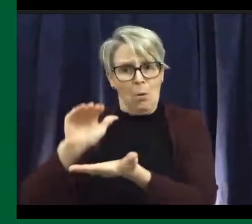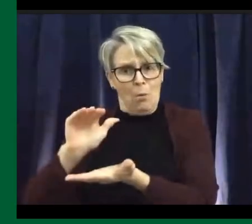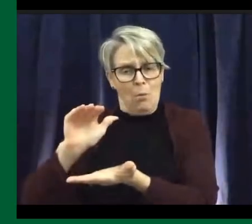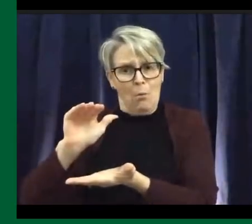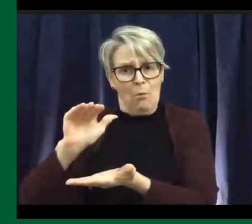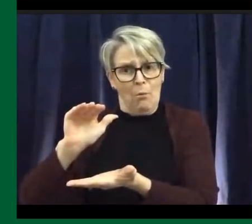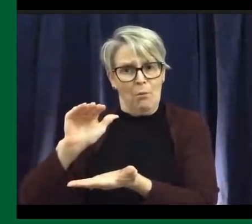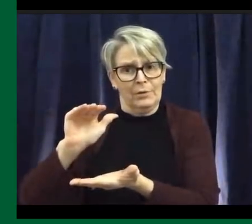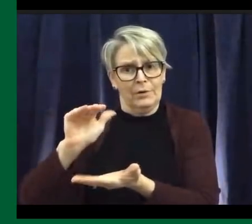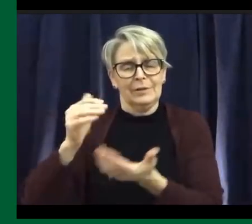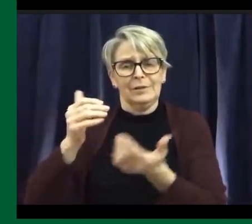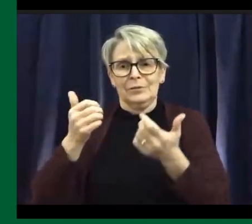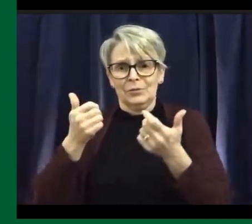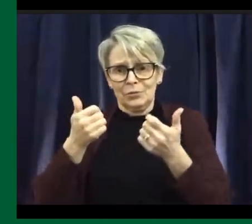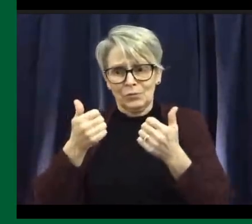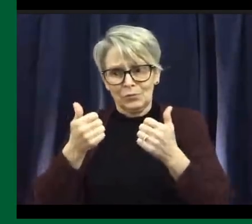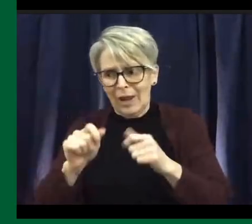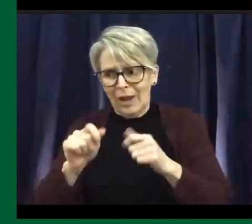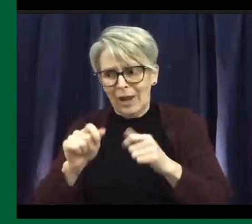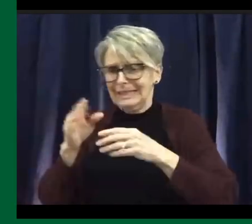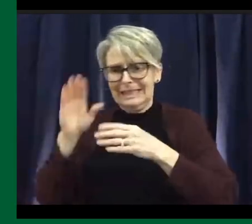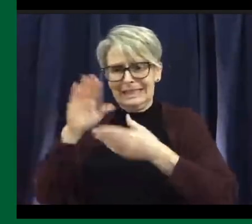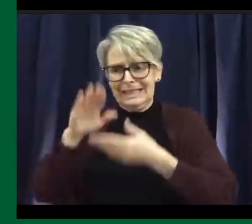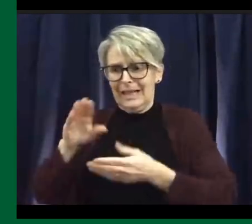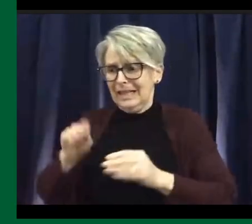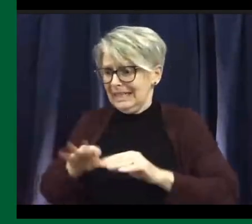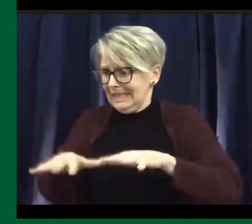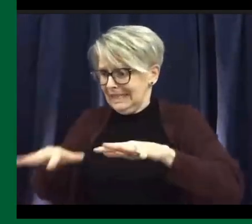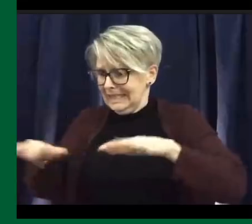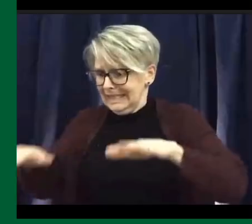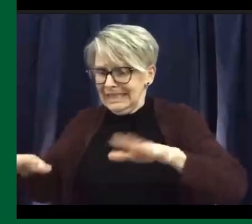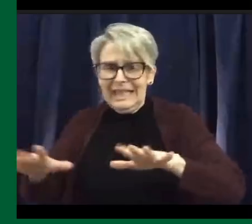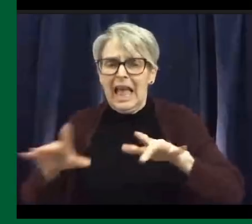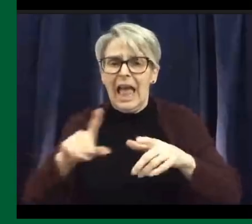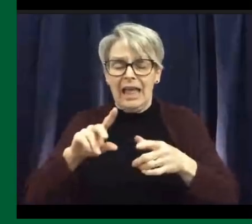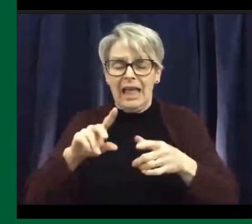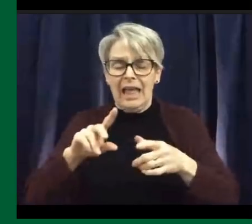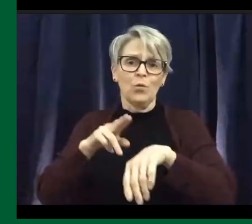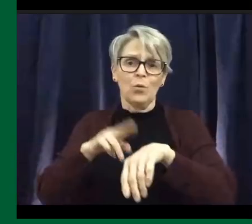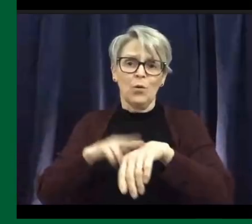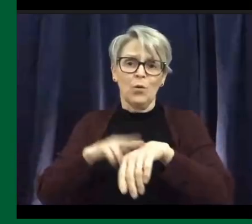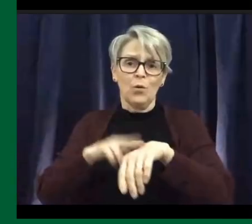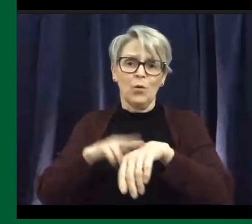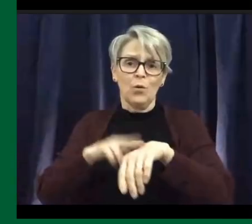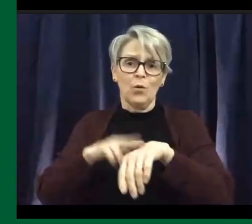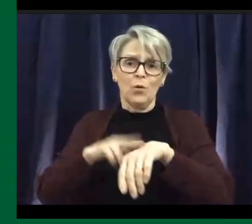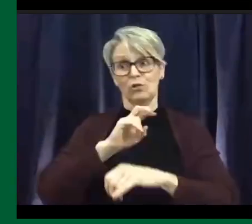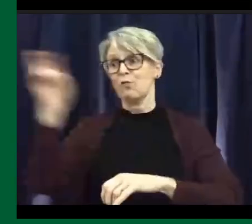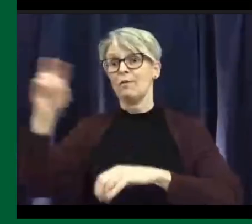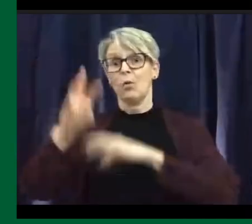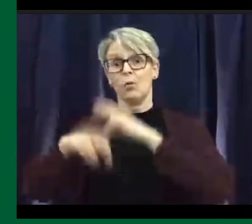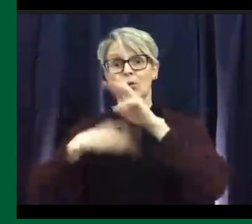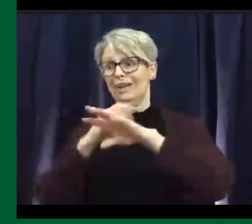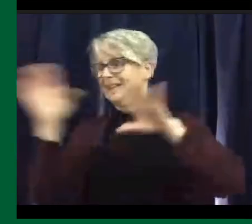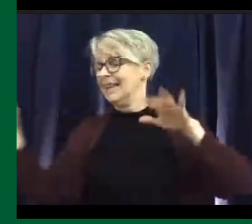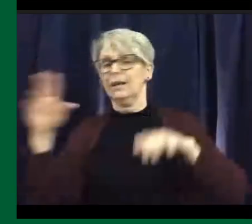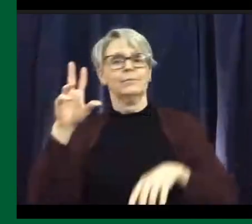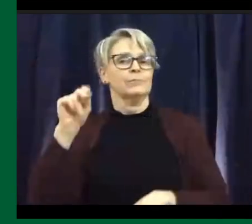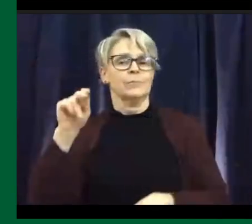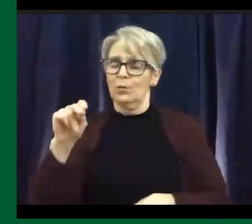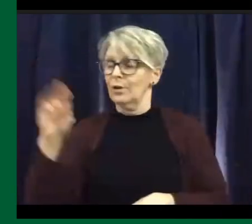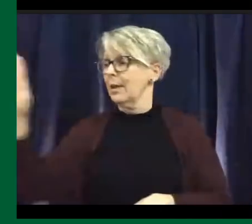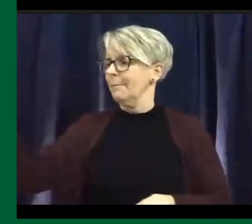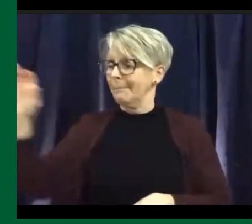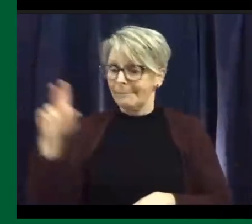minimize importation of variants of concern, and from that perspective, obviously, international travel is not recommended. When you come back, you have to get tested, and you're only